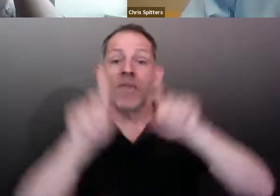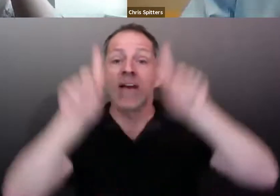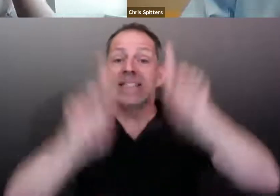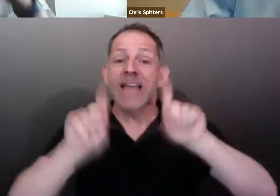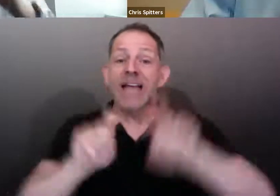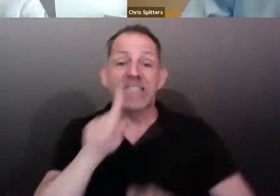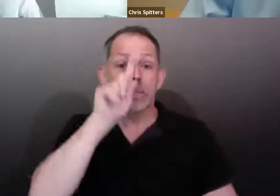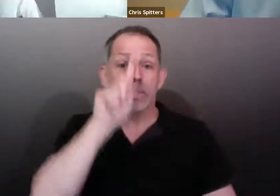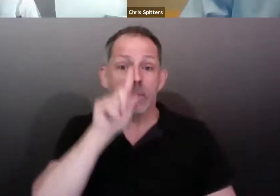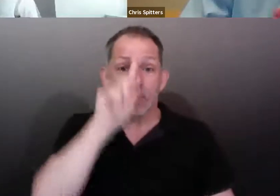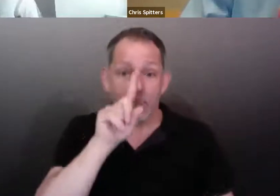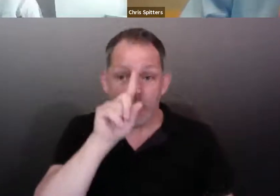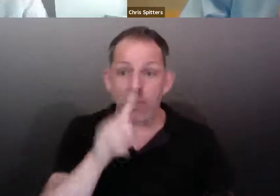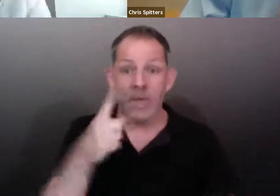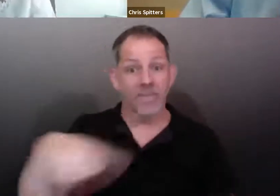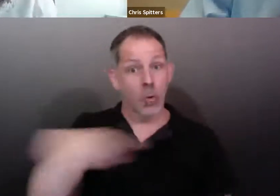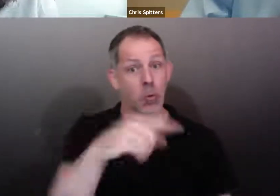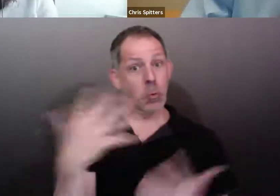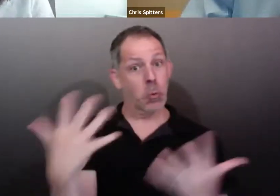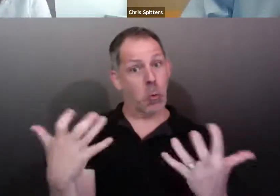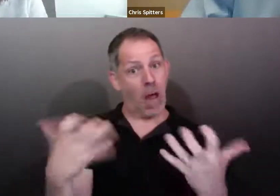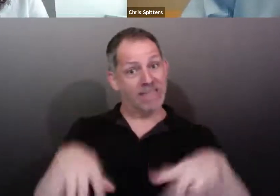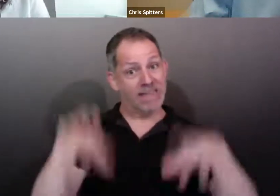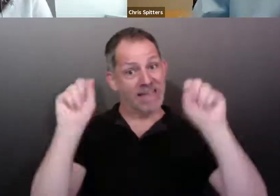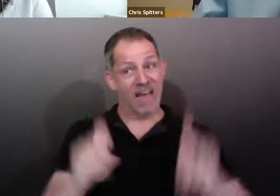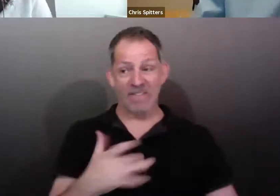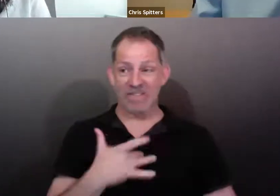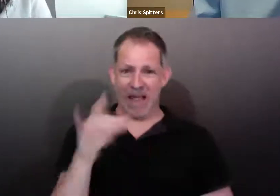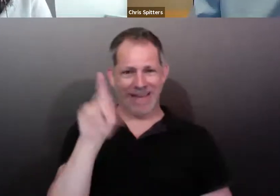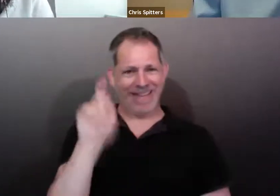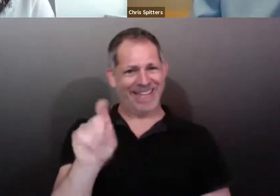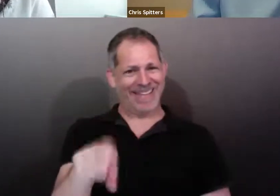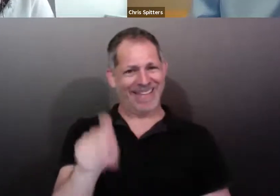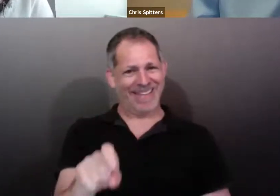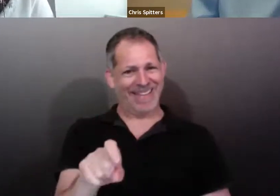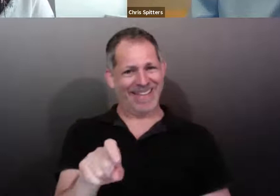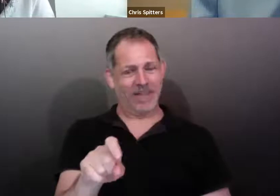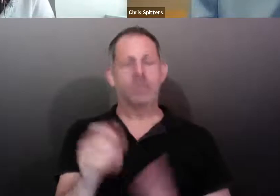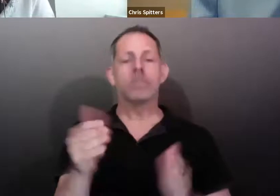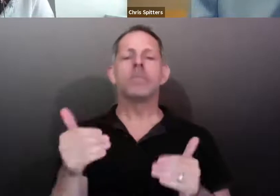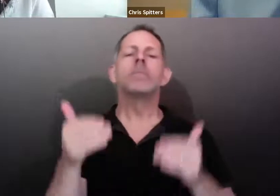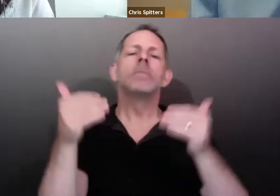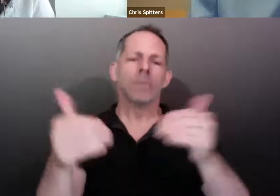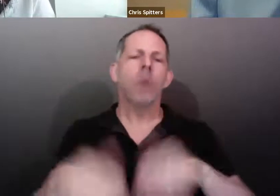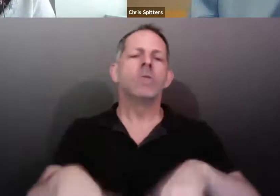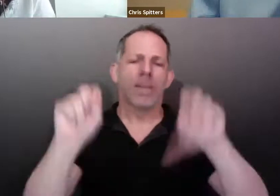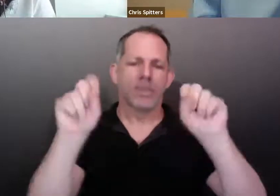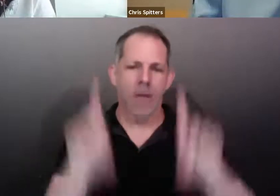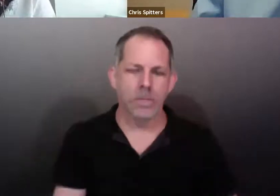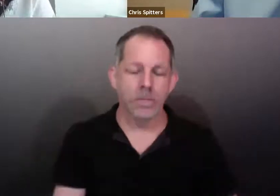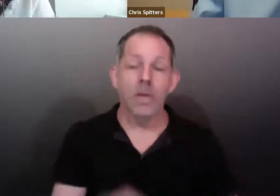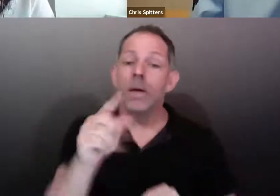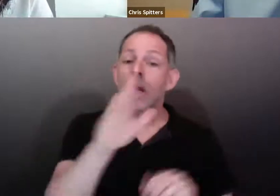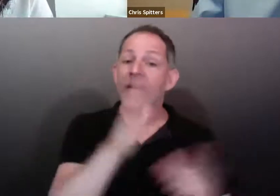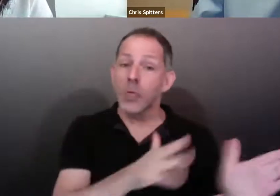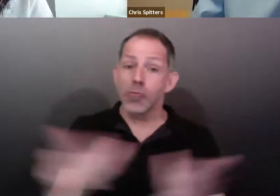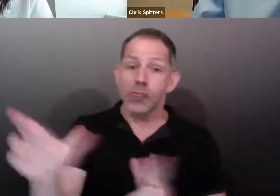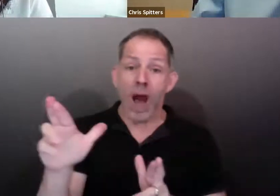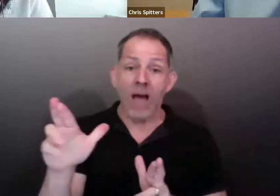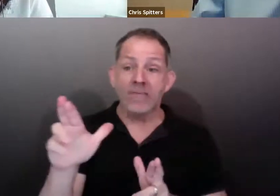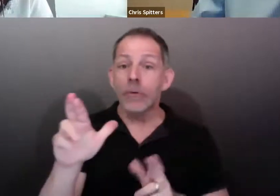testing for pre-procedure visits or travel requirements, employer requirements,